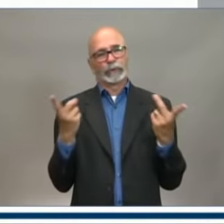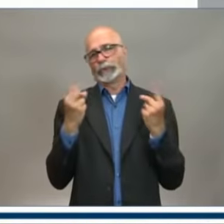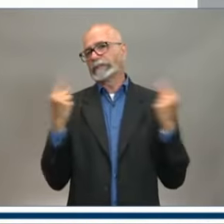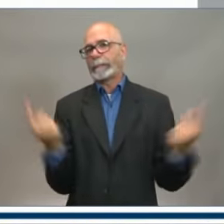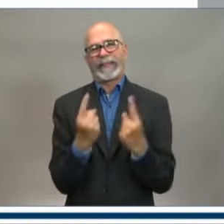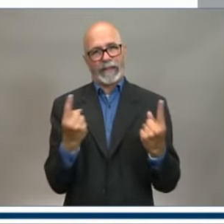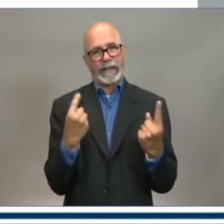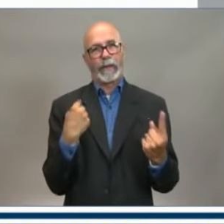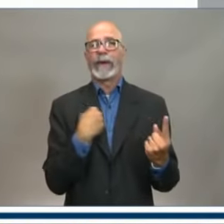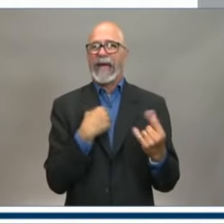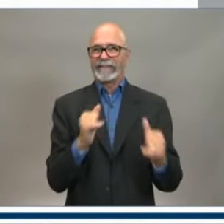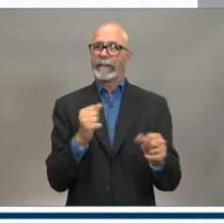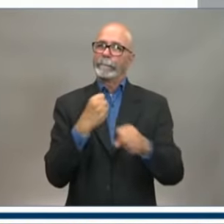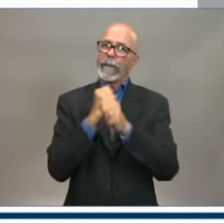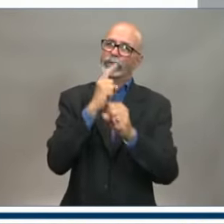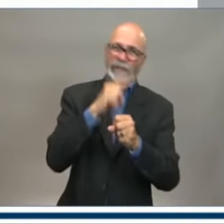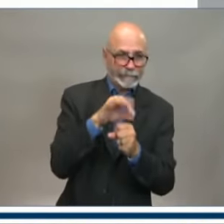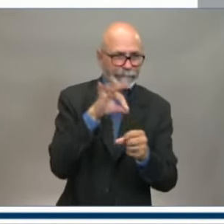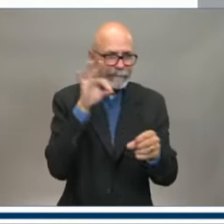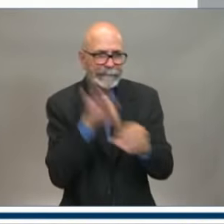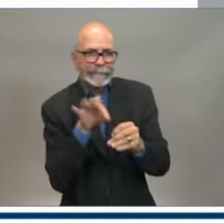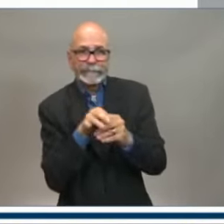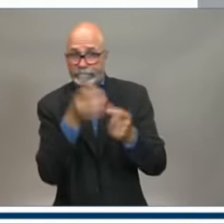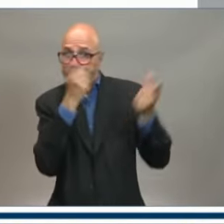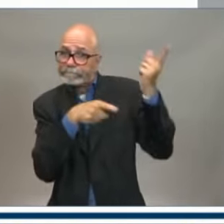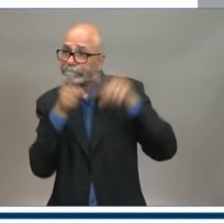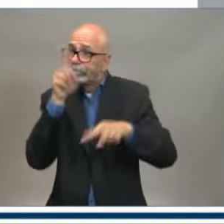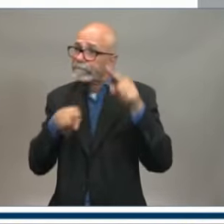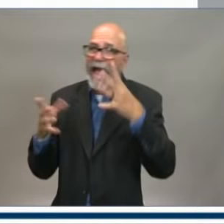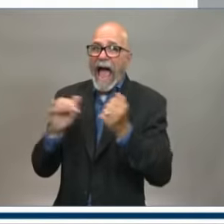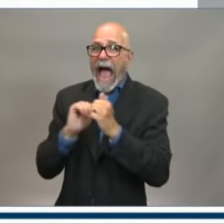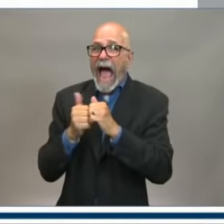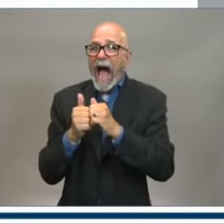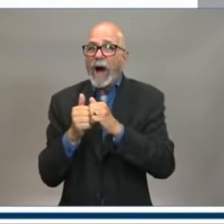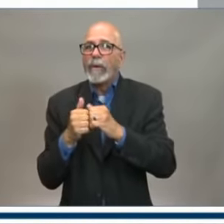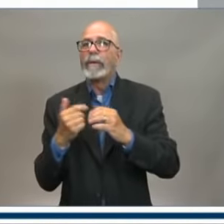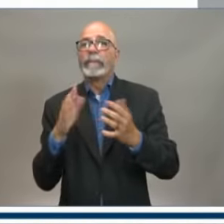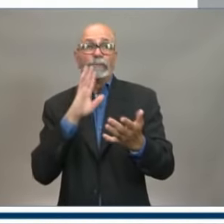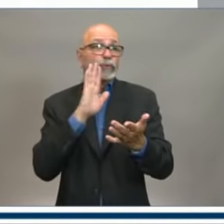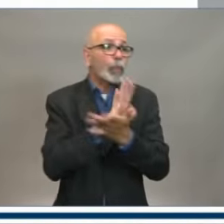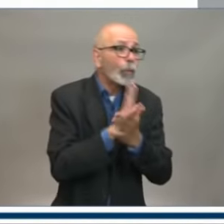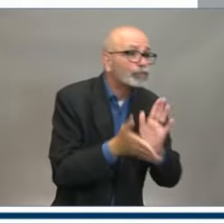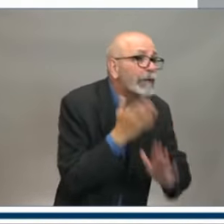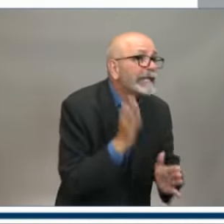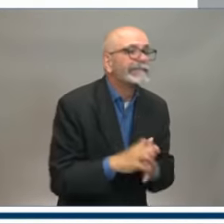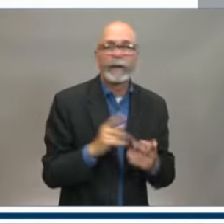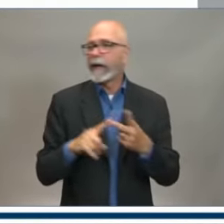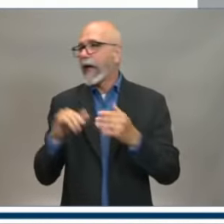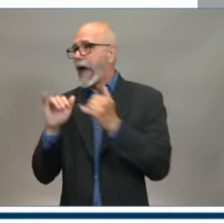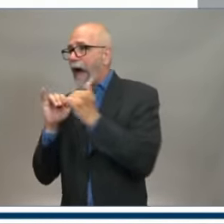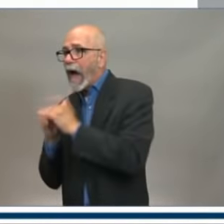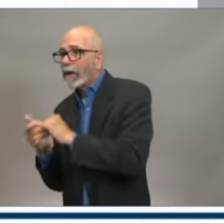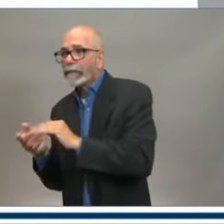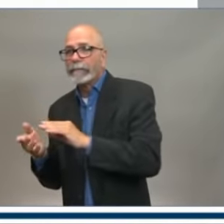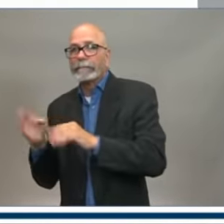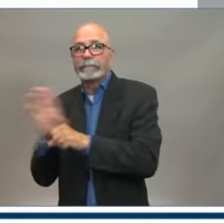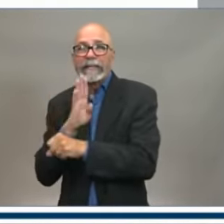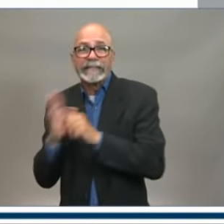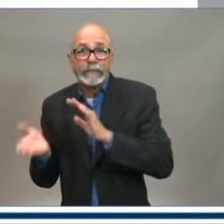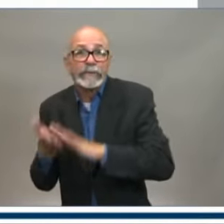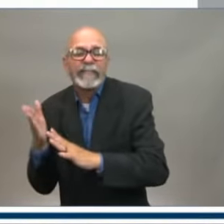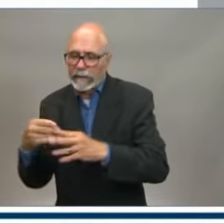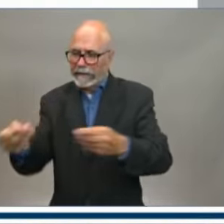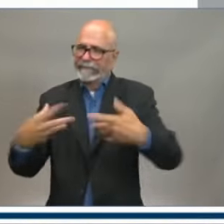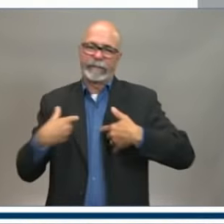we run elections or schools, whatever it is, in a safe manner. But you have to actually allow some time for the epidemiology to evolve before you